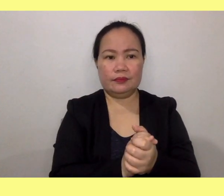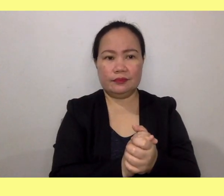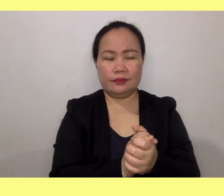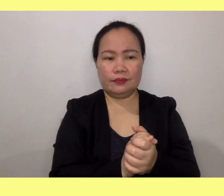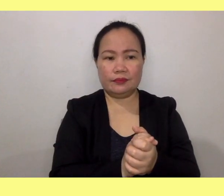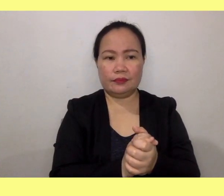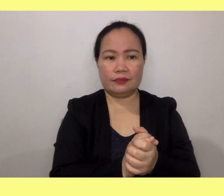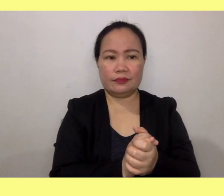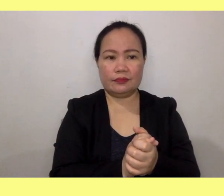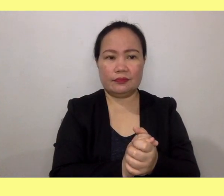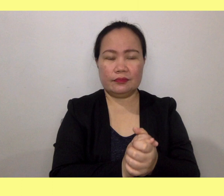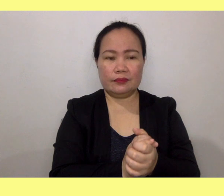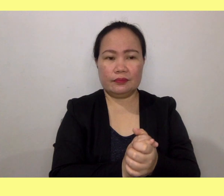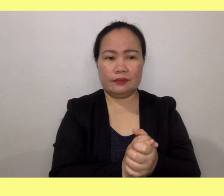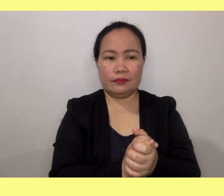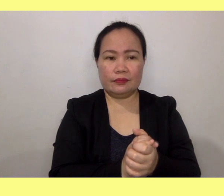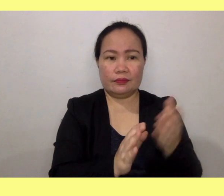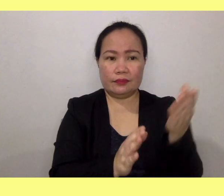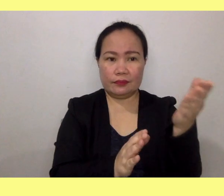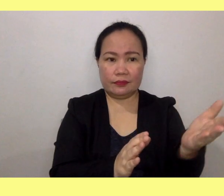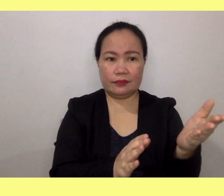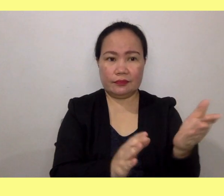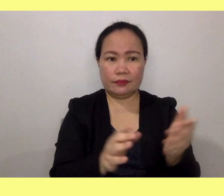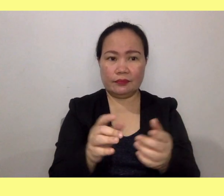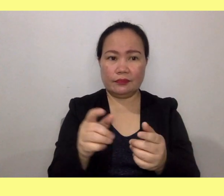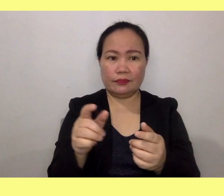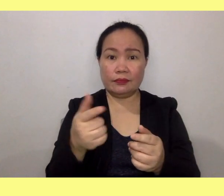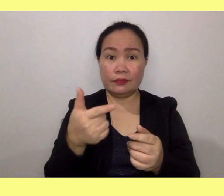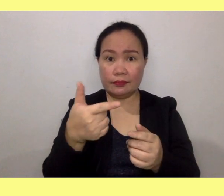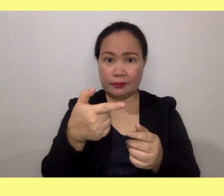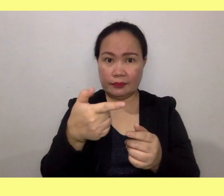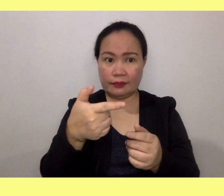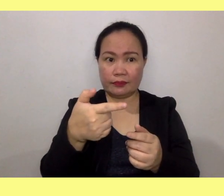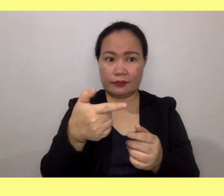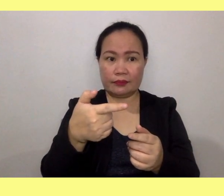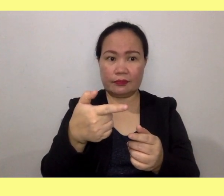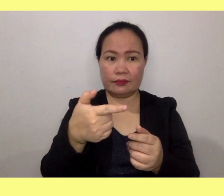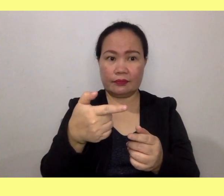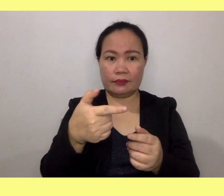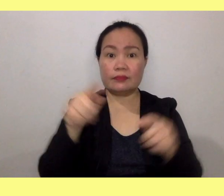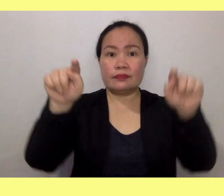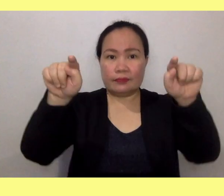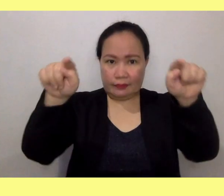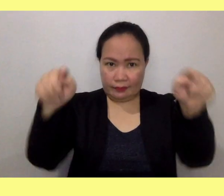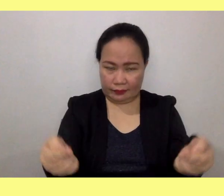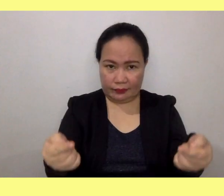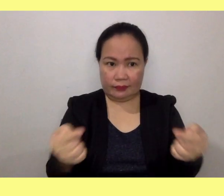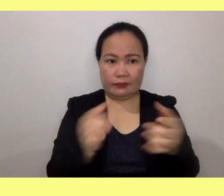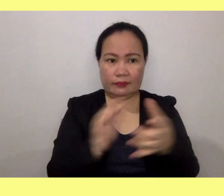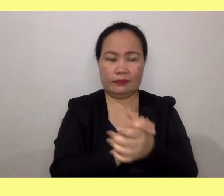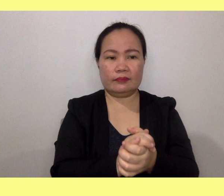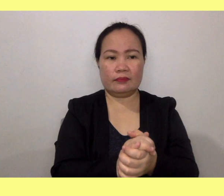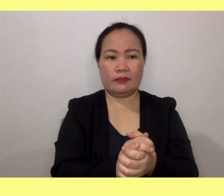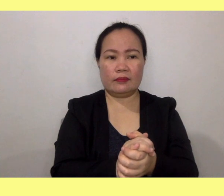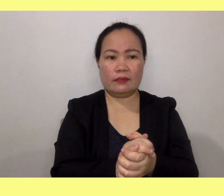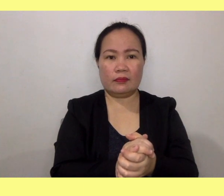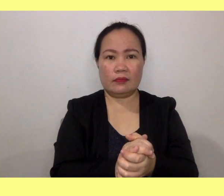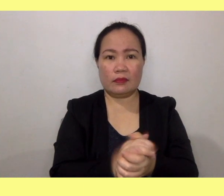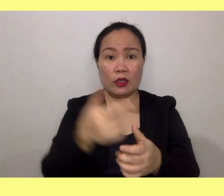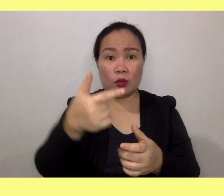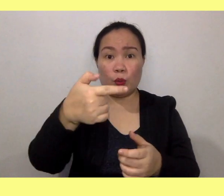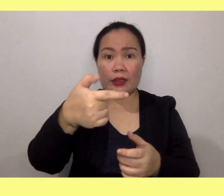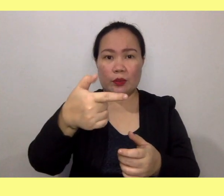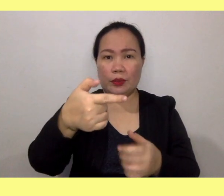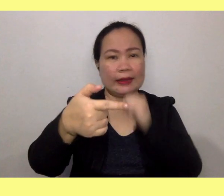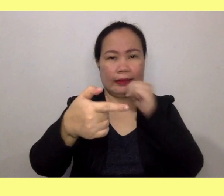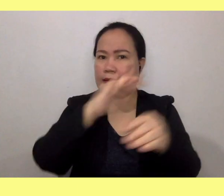interval notation, ilalagay mo dito yung 21, but you're going to use parenthesis. Okay, ibig sabihin yung